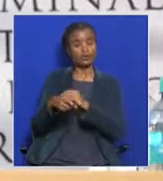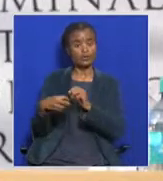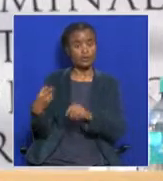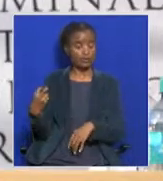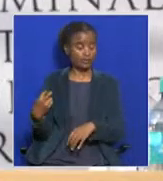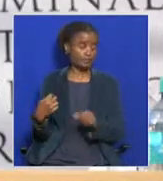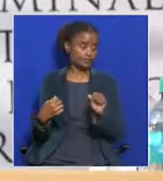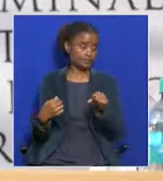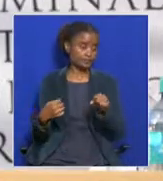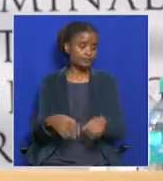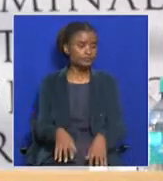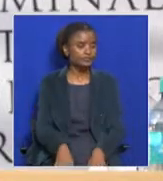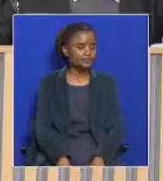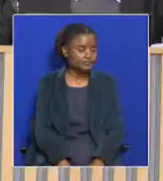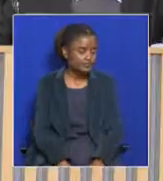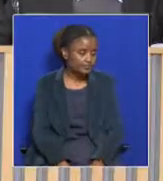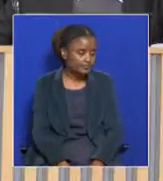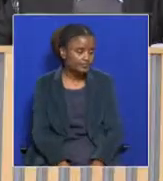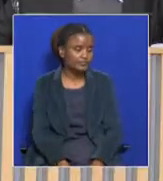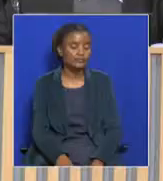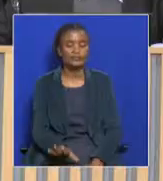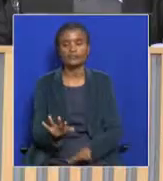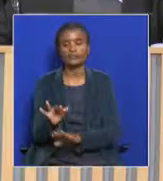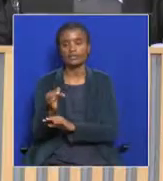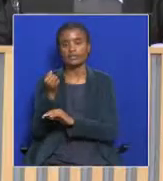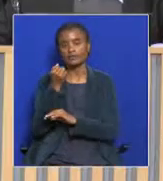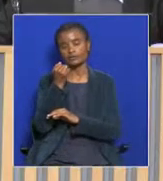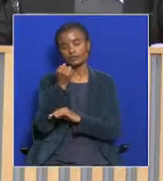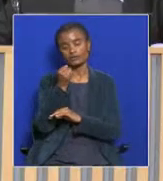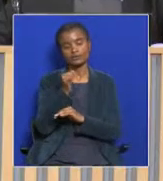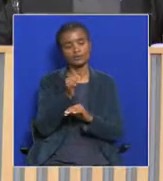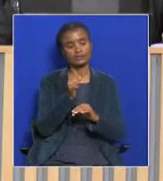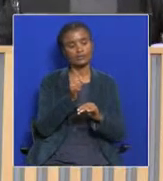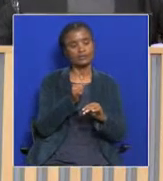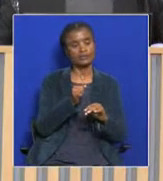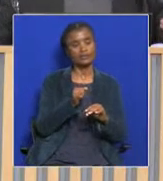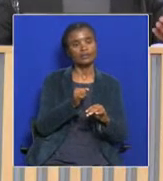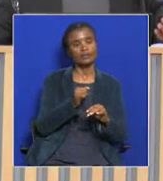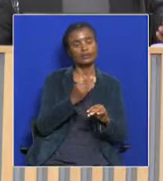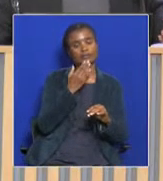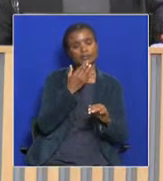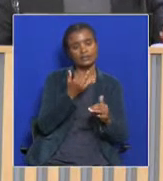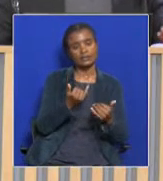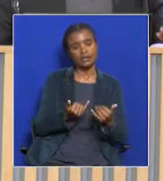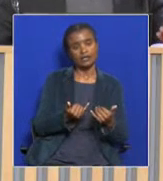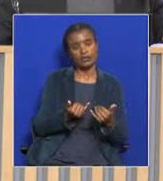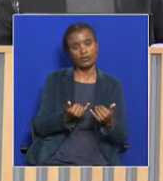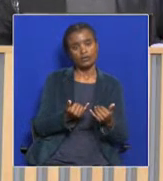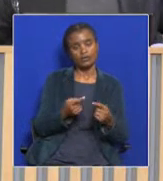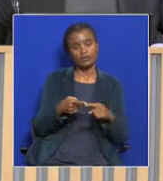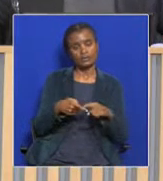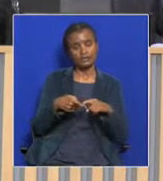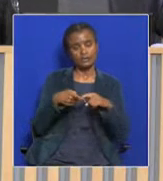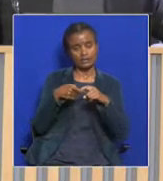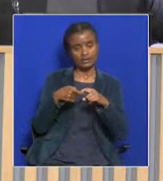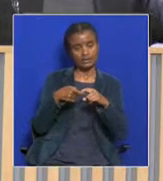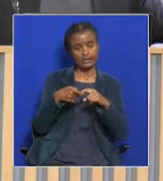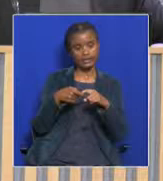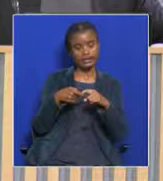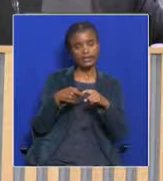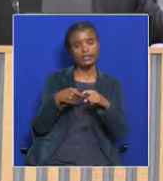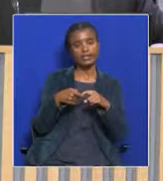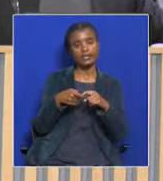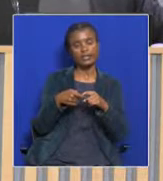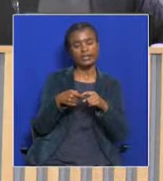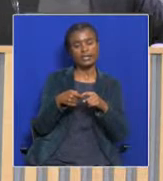sorry, Mr. Sorry. May we at this point just adjourn very briefly yes, to